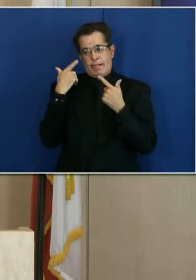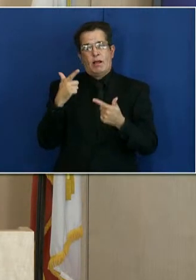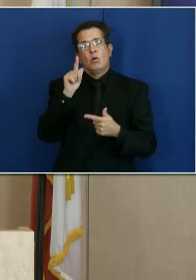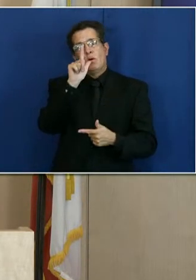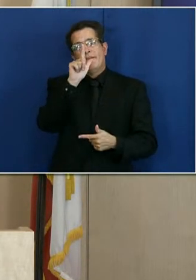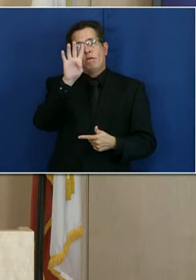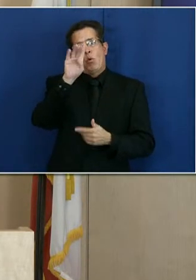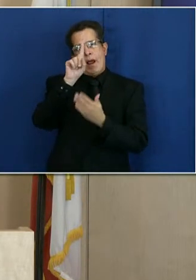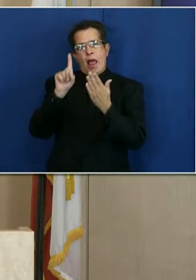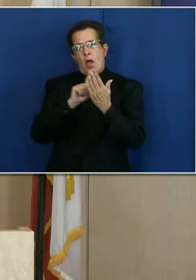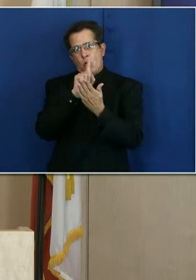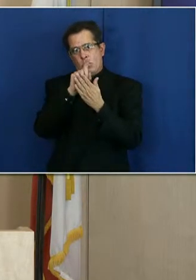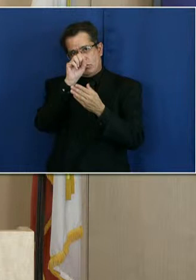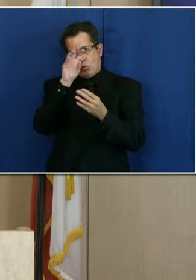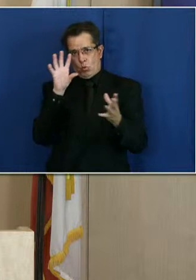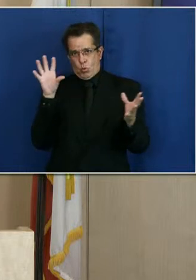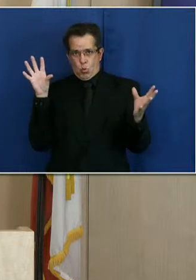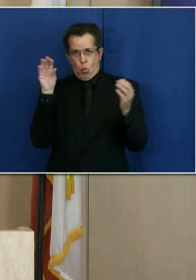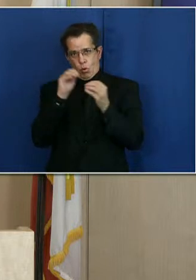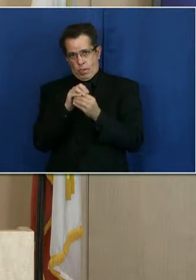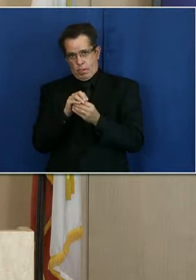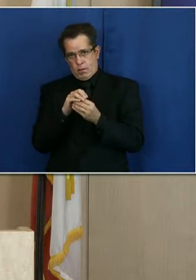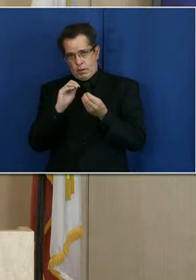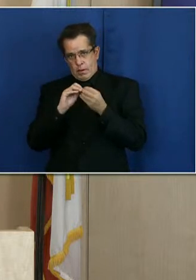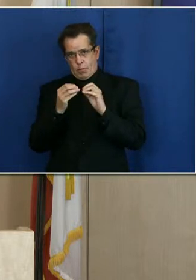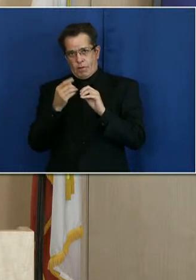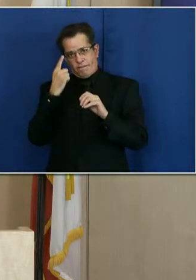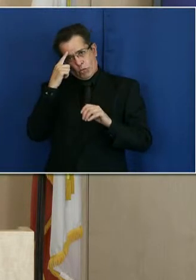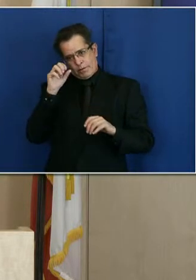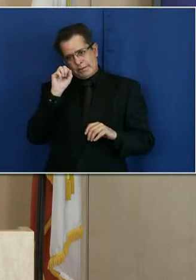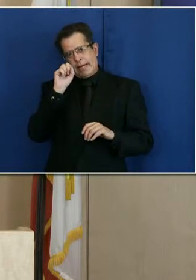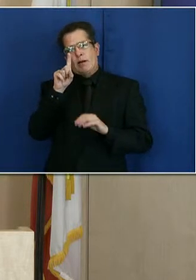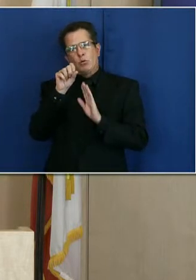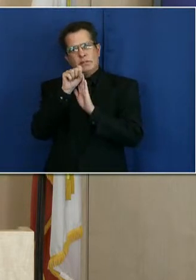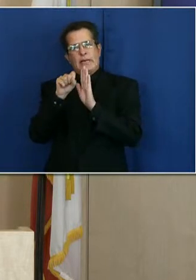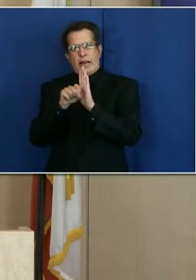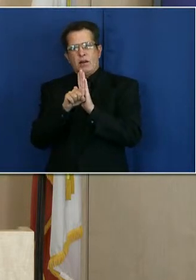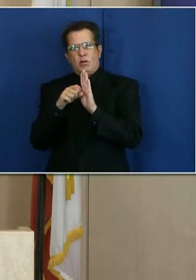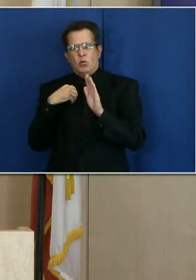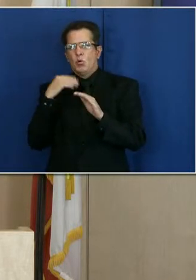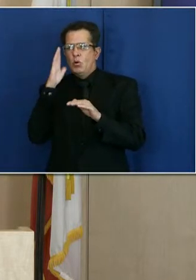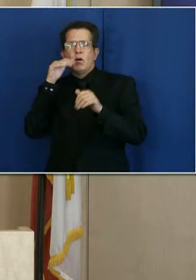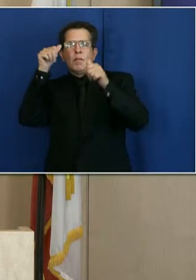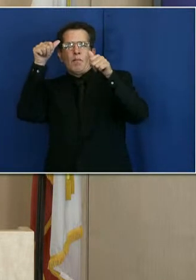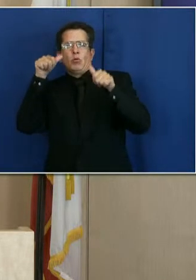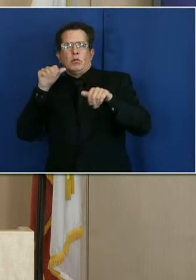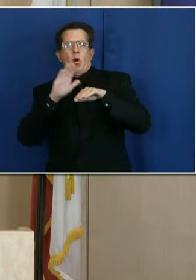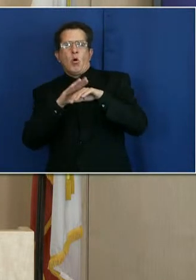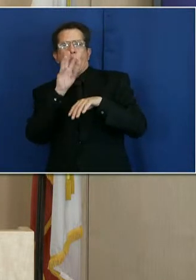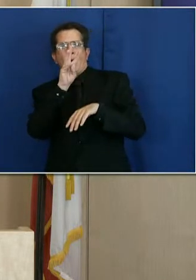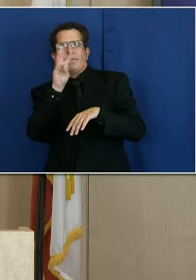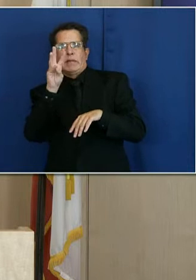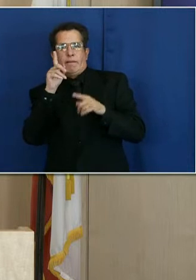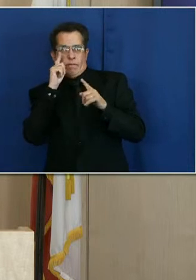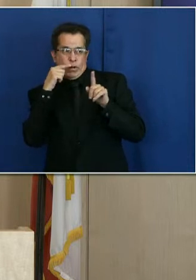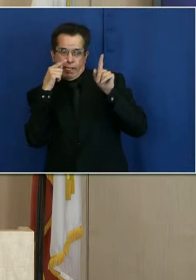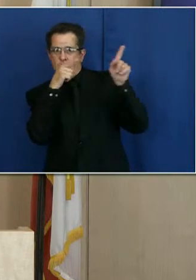So the total number of cases at San Diego State, which I think they'll be posting on their website a little bit after this, will